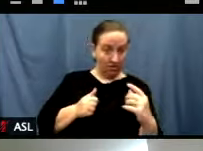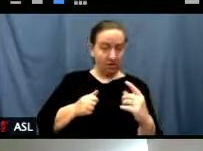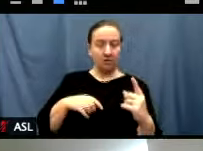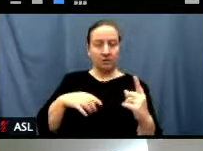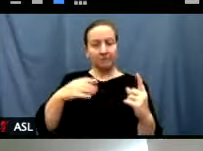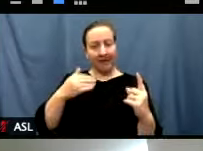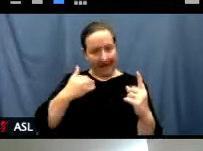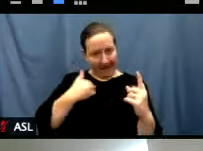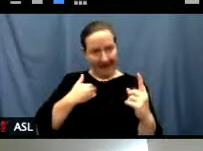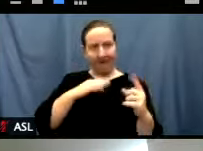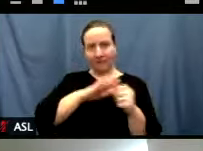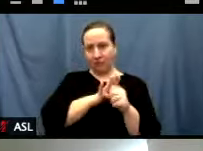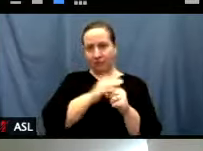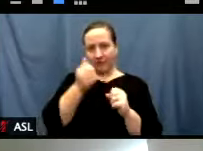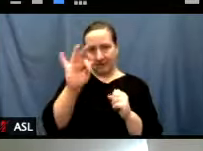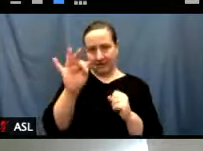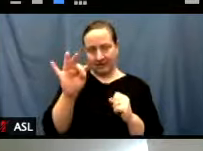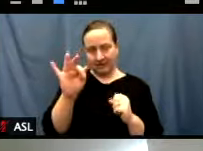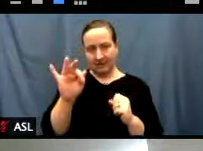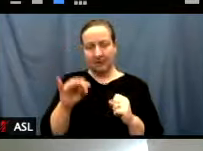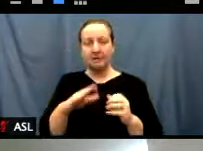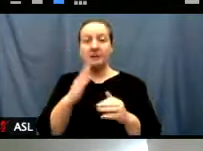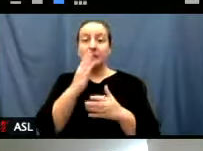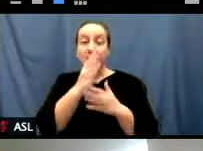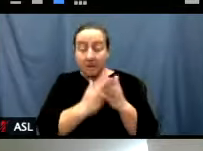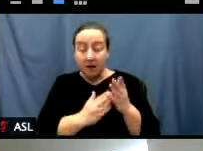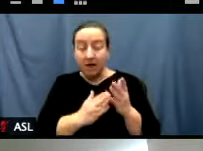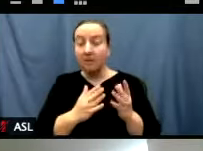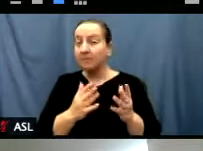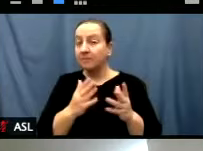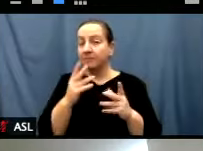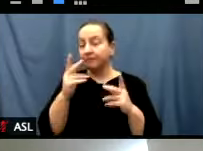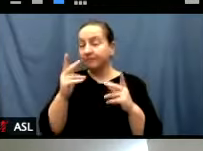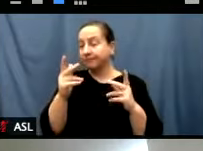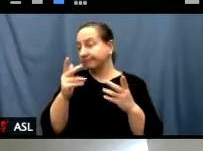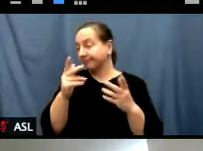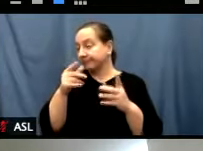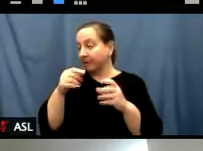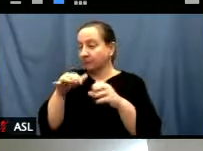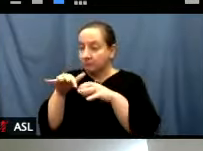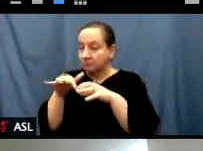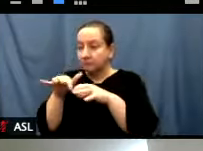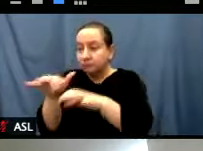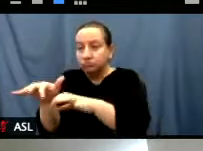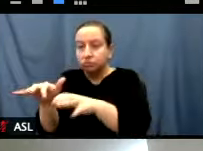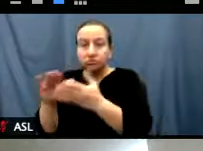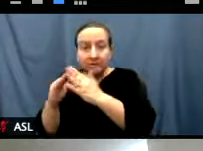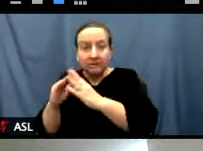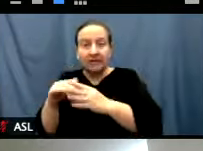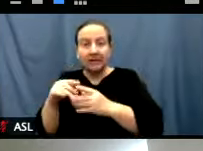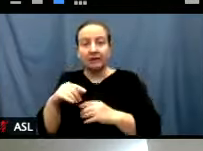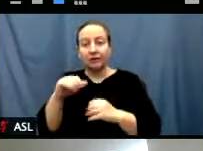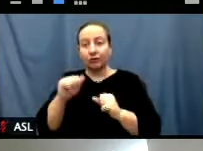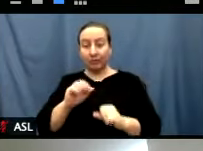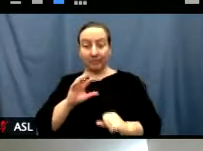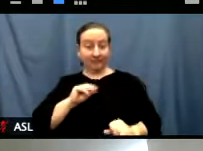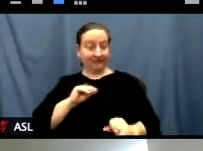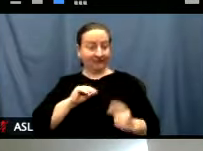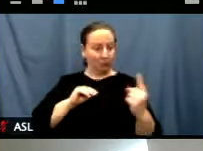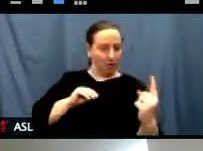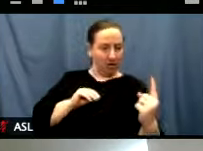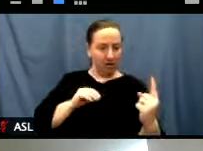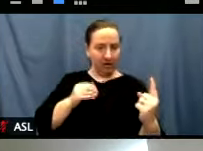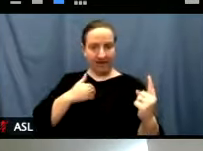with COVID-19. And in some metropolitan areas or regions of the state, we know that that's approximately 1 in 50 or 1 in 60.